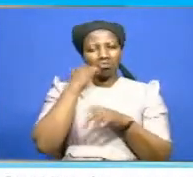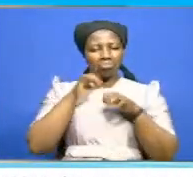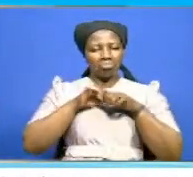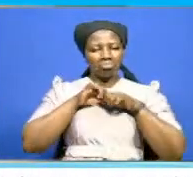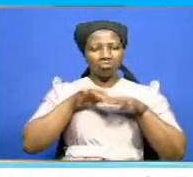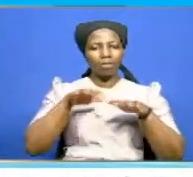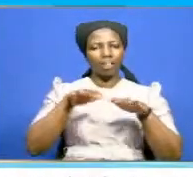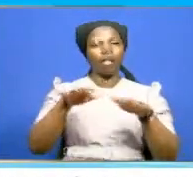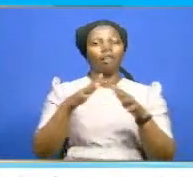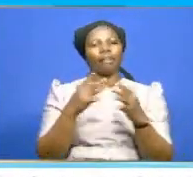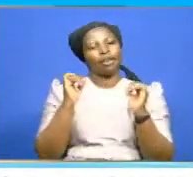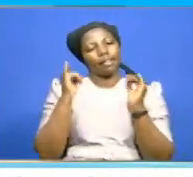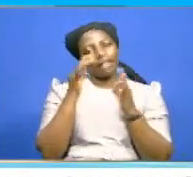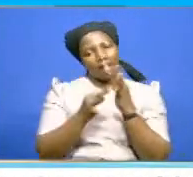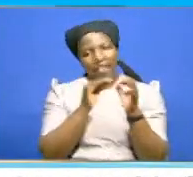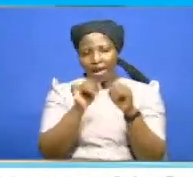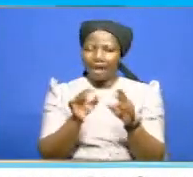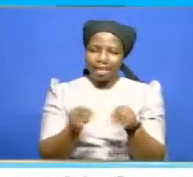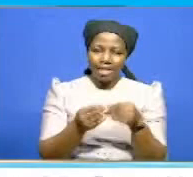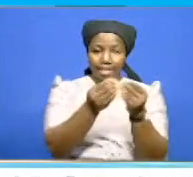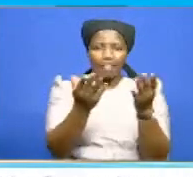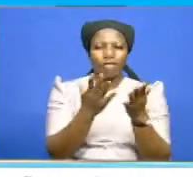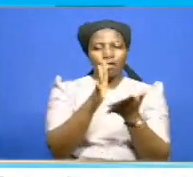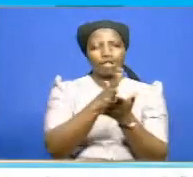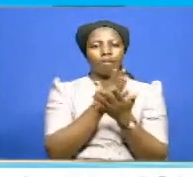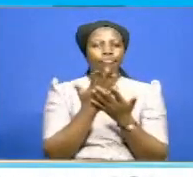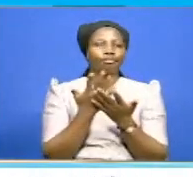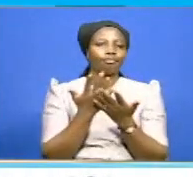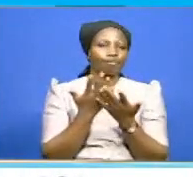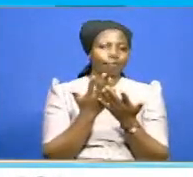can give you some heads up.